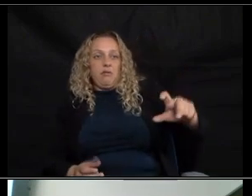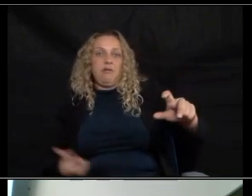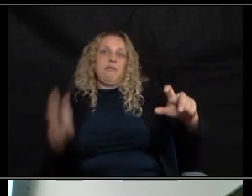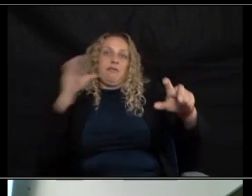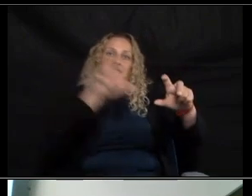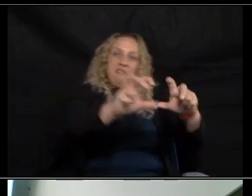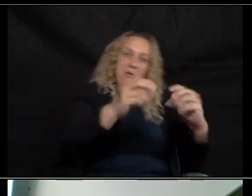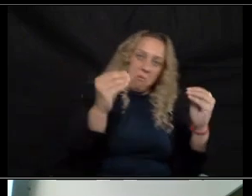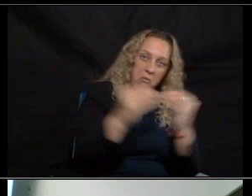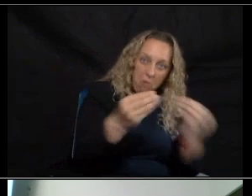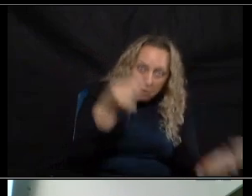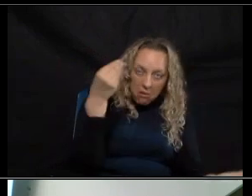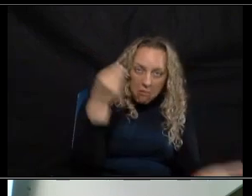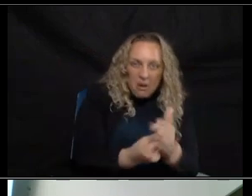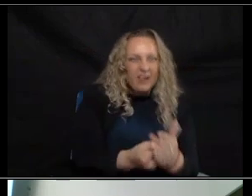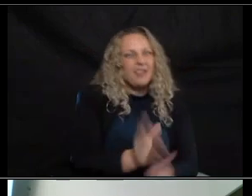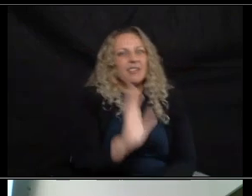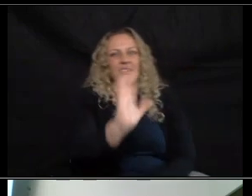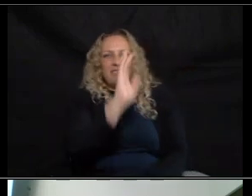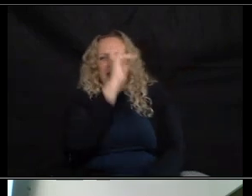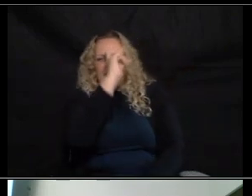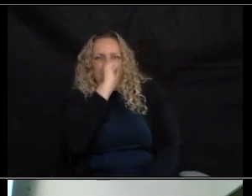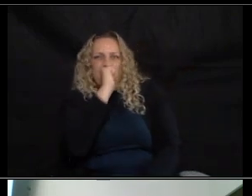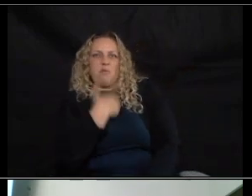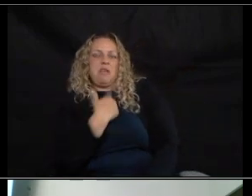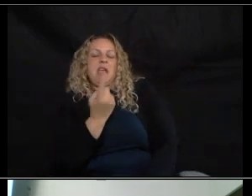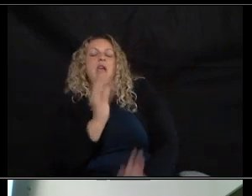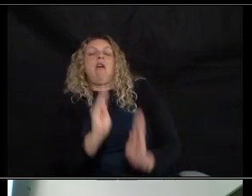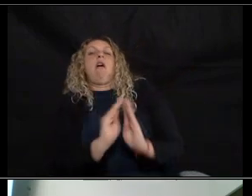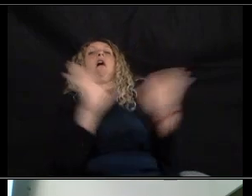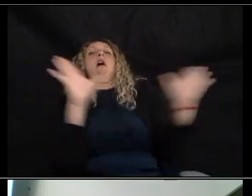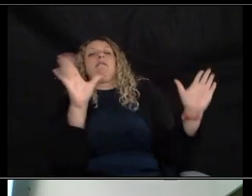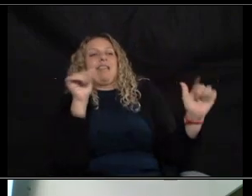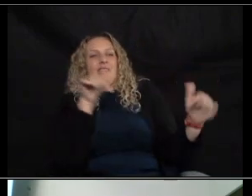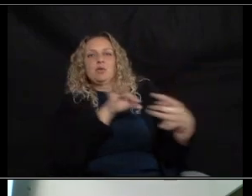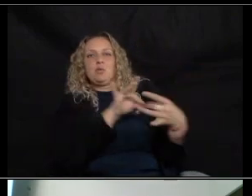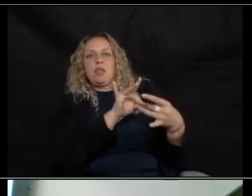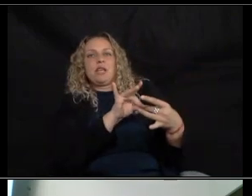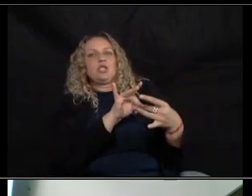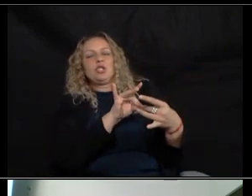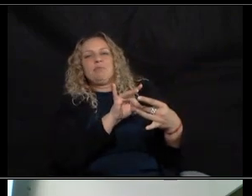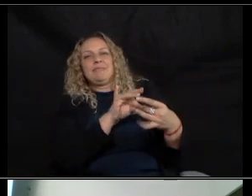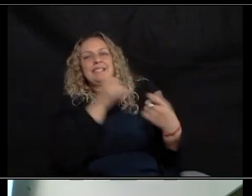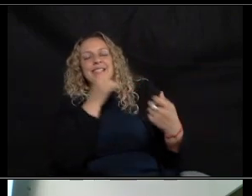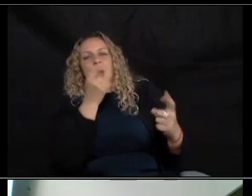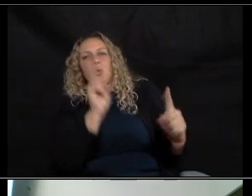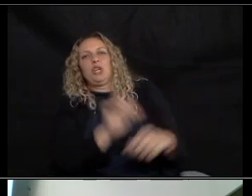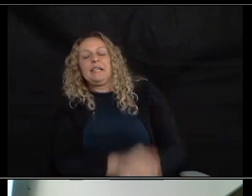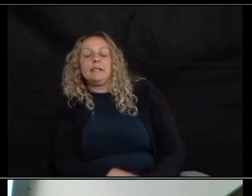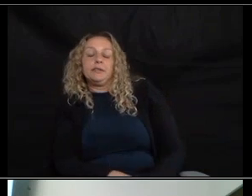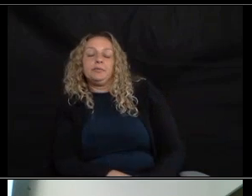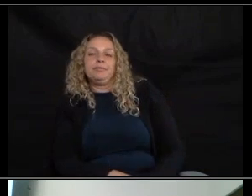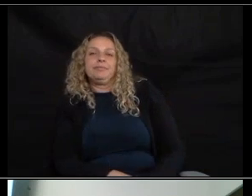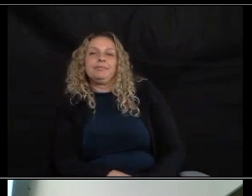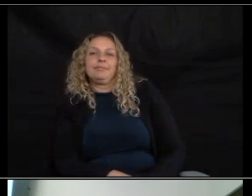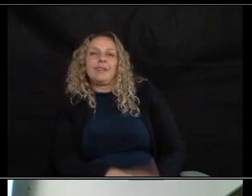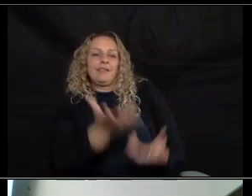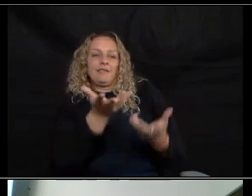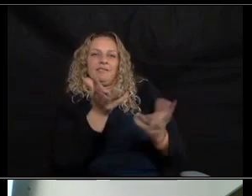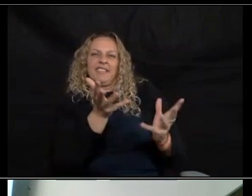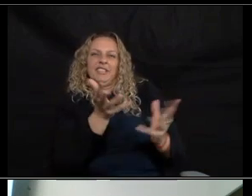point, it's very clear that this relationship, this working relationship, is not working. And I think we've crossed that